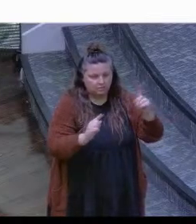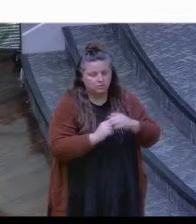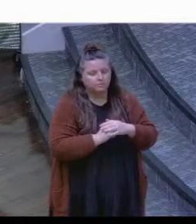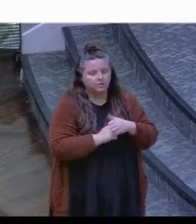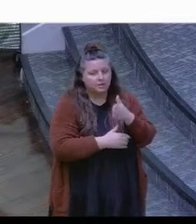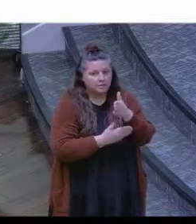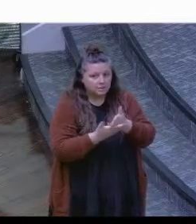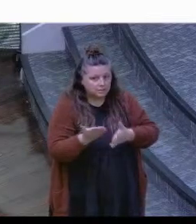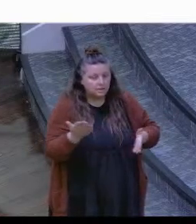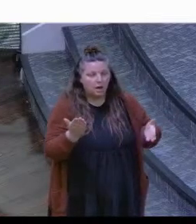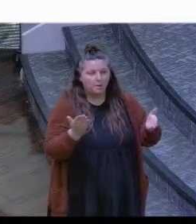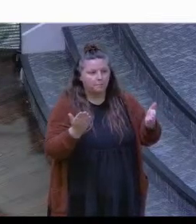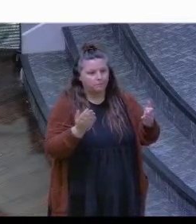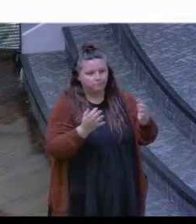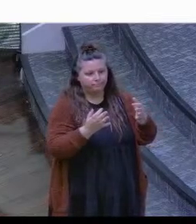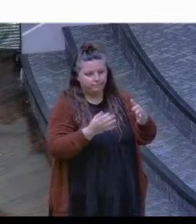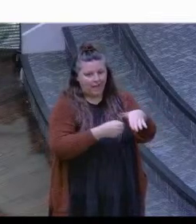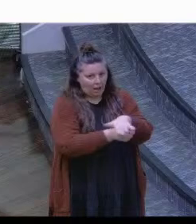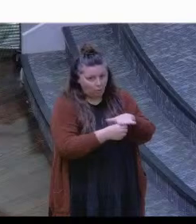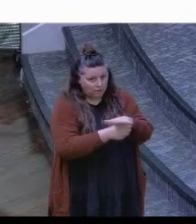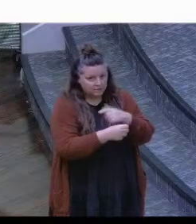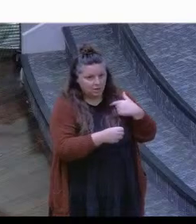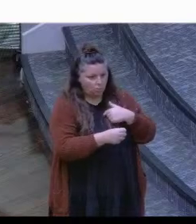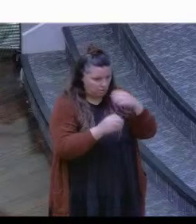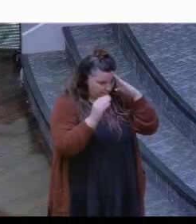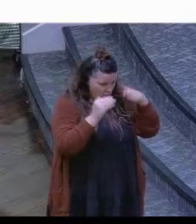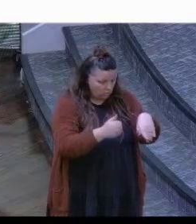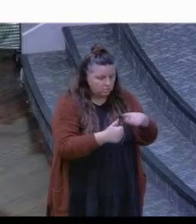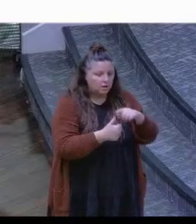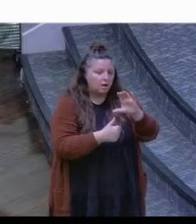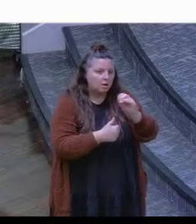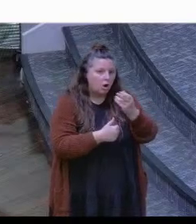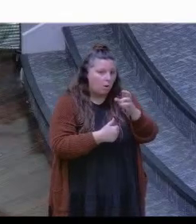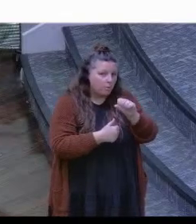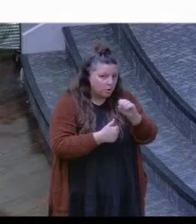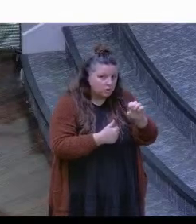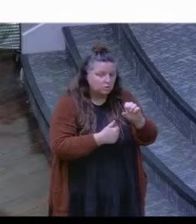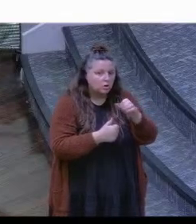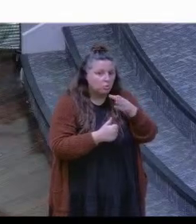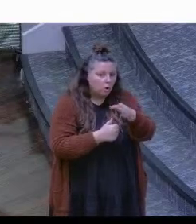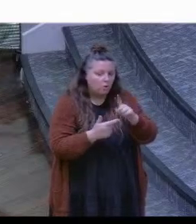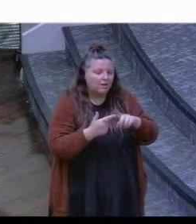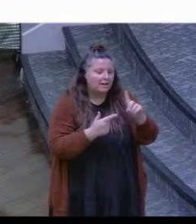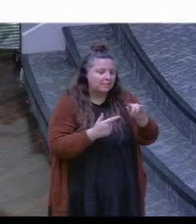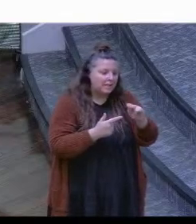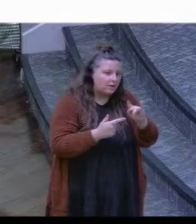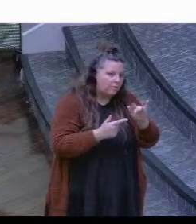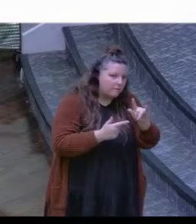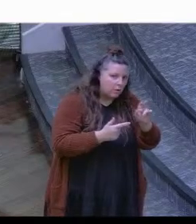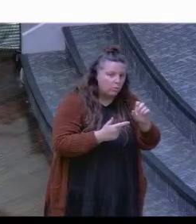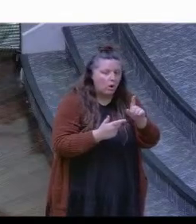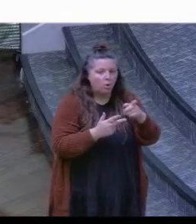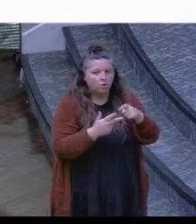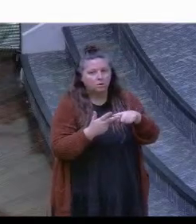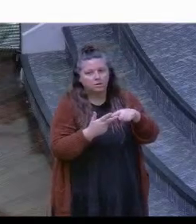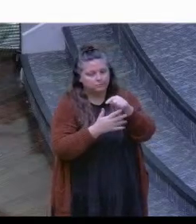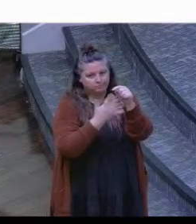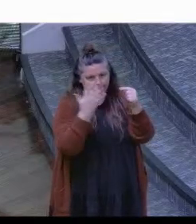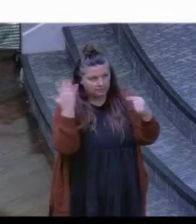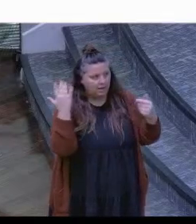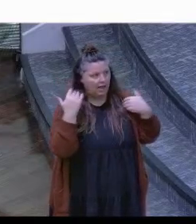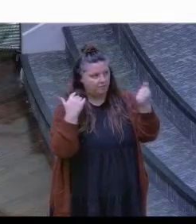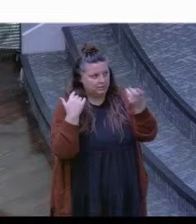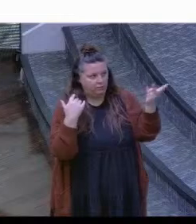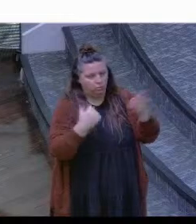just make it public information: Commerce Road, Hammondsville Road, Cedar Shoals Drive, Rick Davis Road, Lexington Road, Delta Homes, and